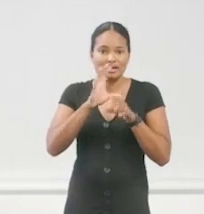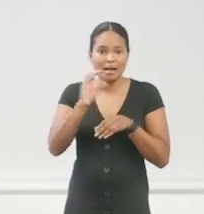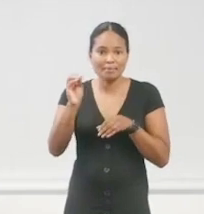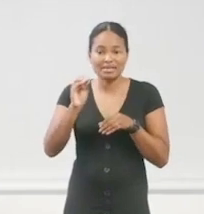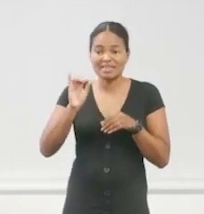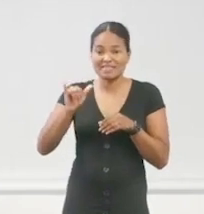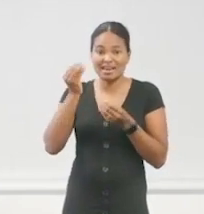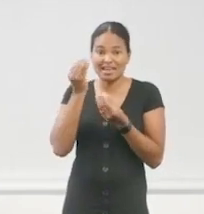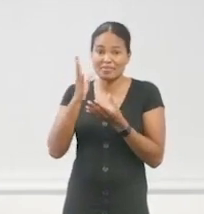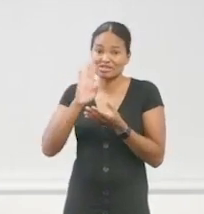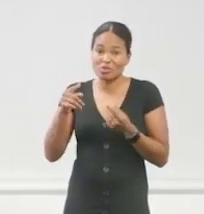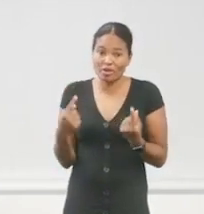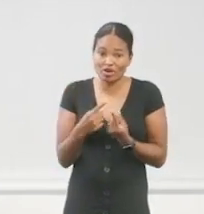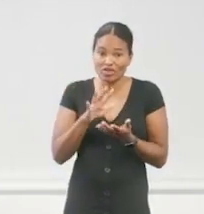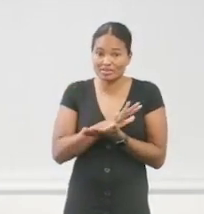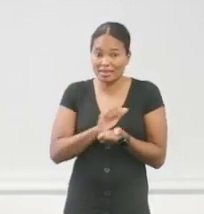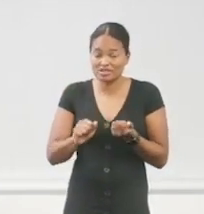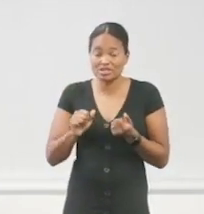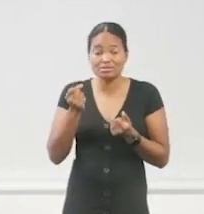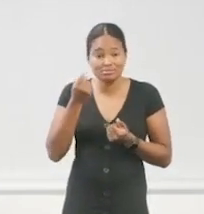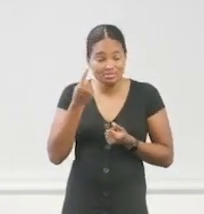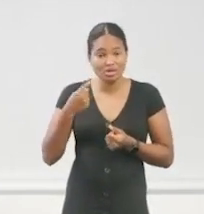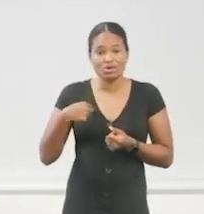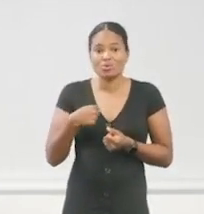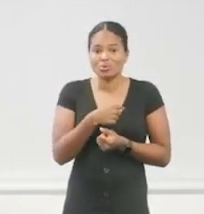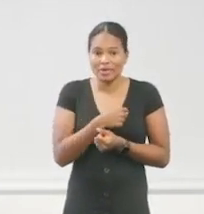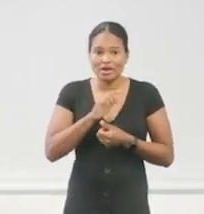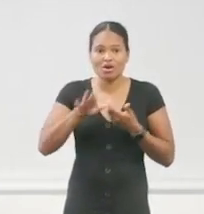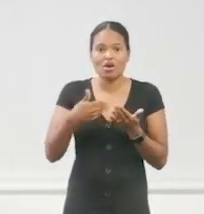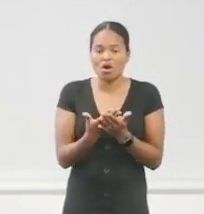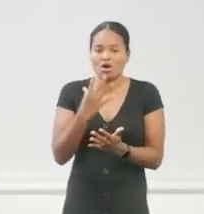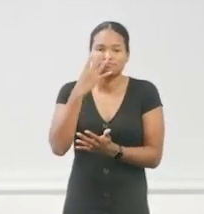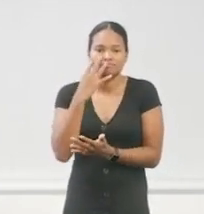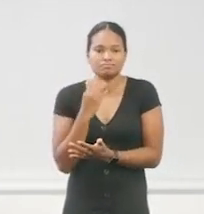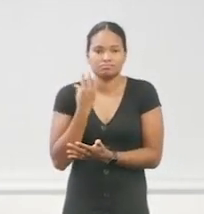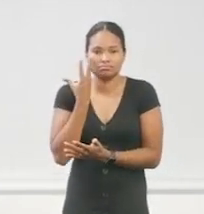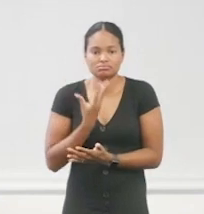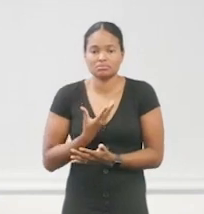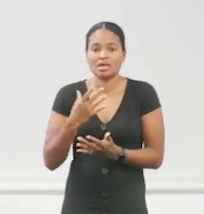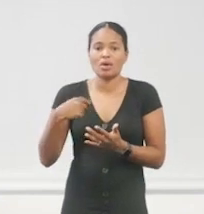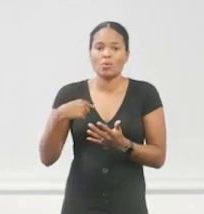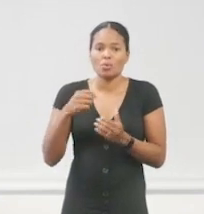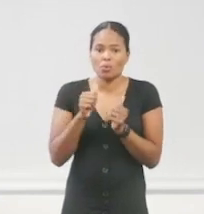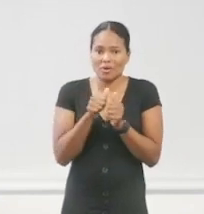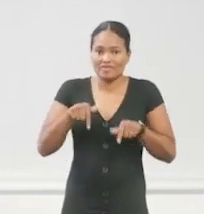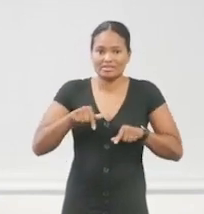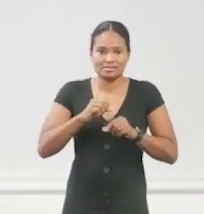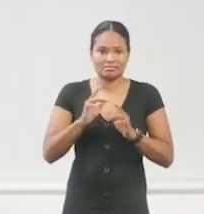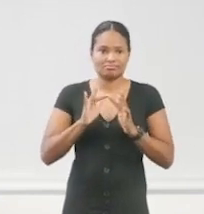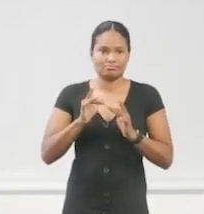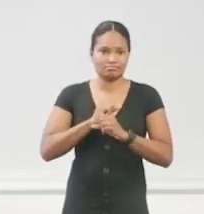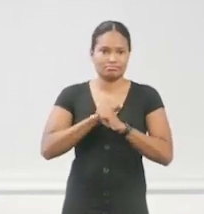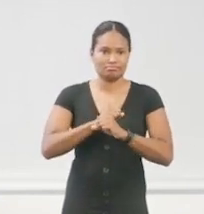going to be hurtful and damaging, but we are all very well versed in ensuring that this information remains confidential and